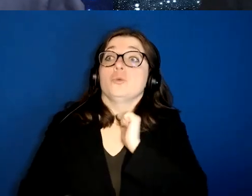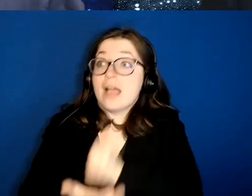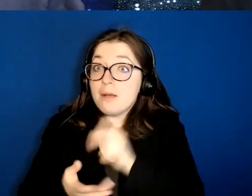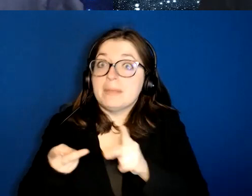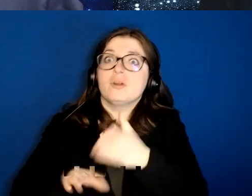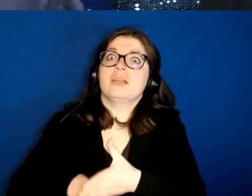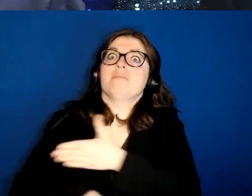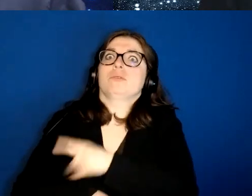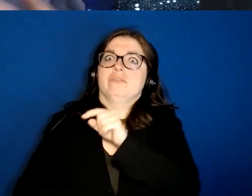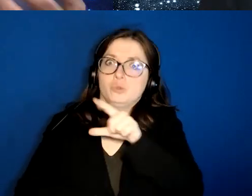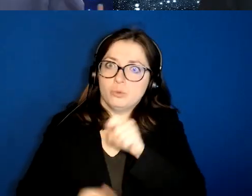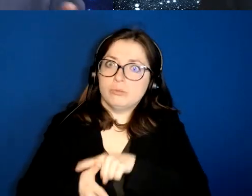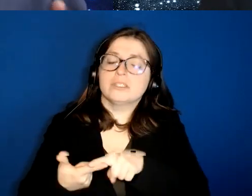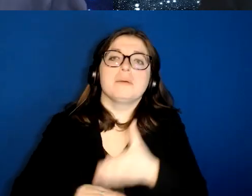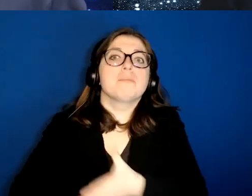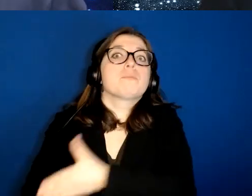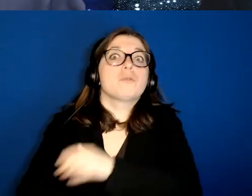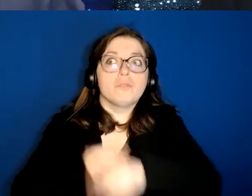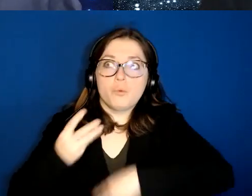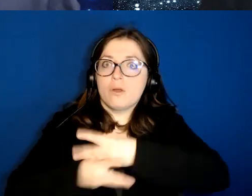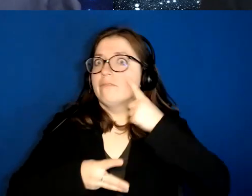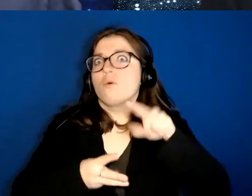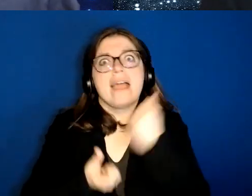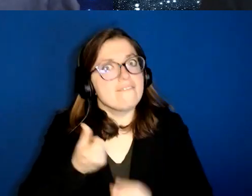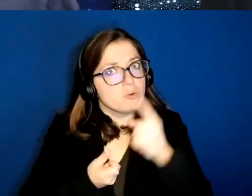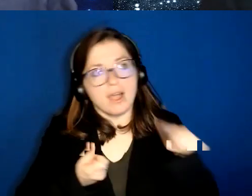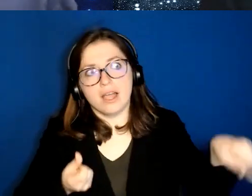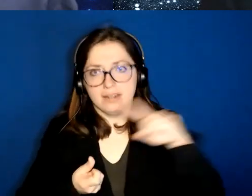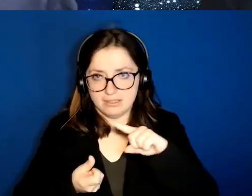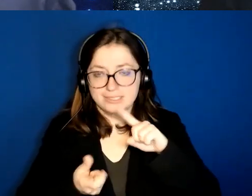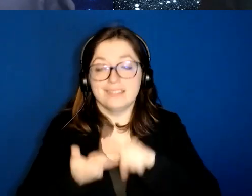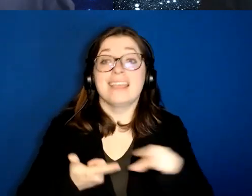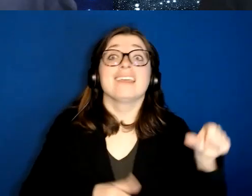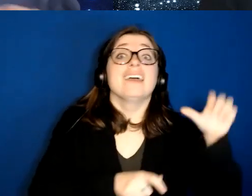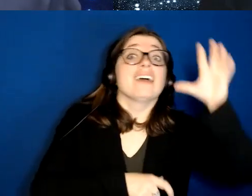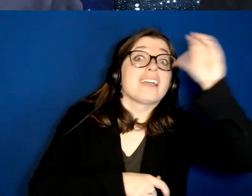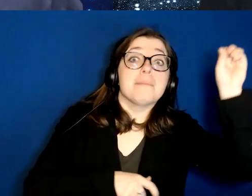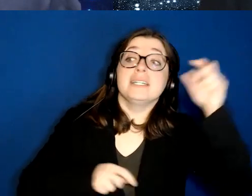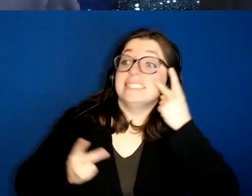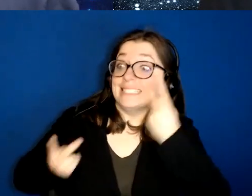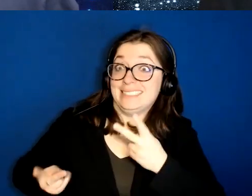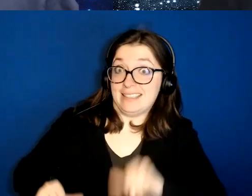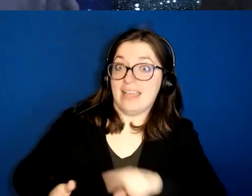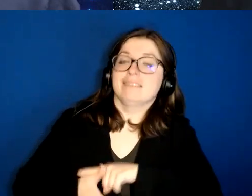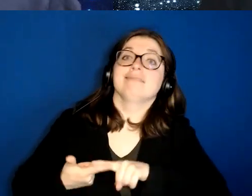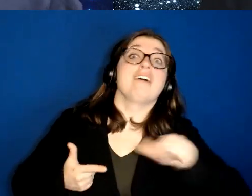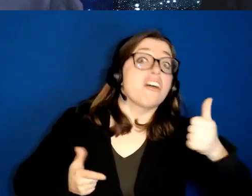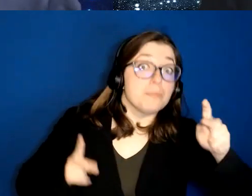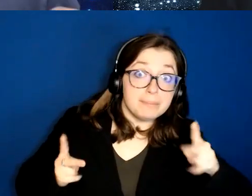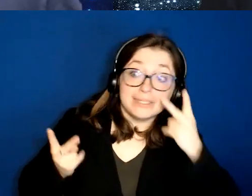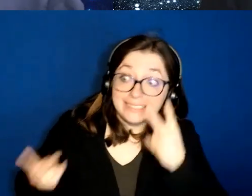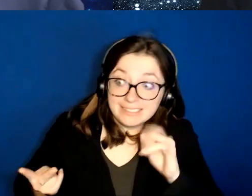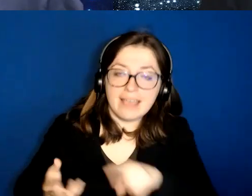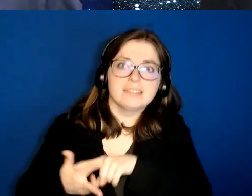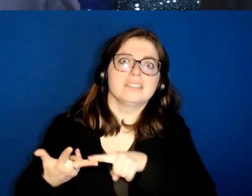and improve the world for everybody else. Employers look at that. Other people look at that. You'll make more contacts.